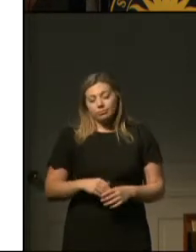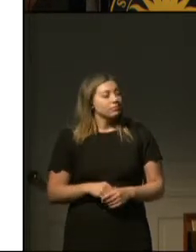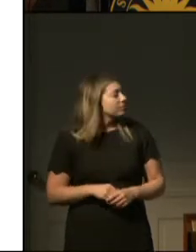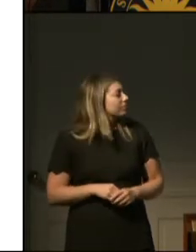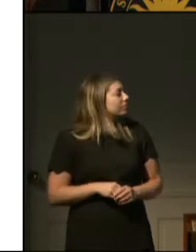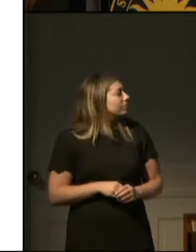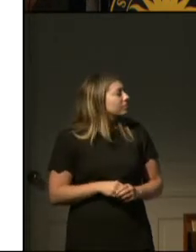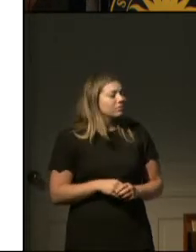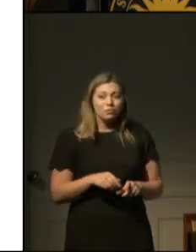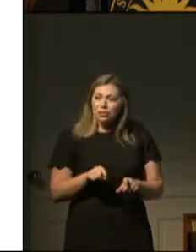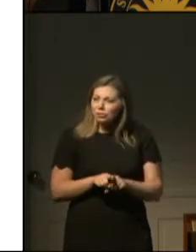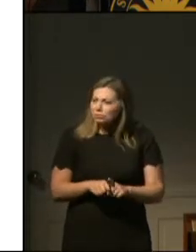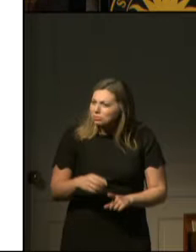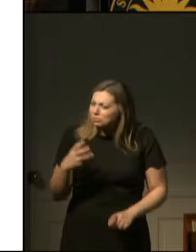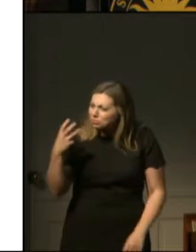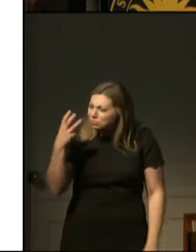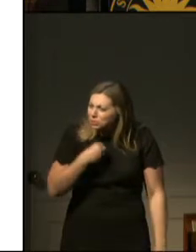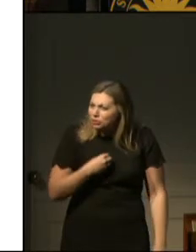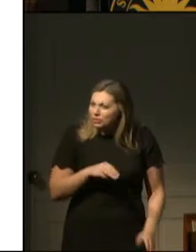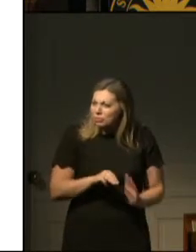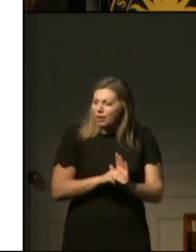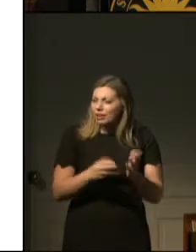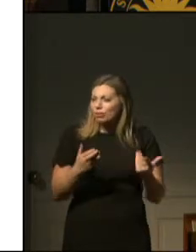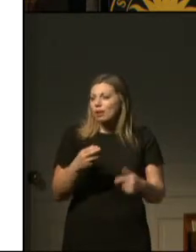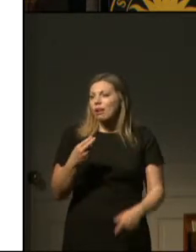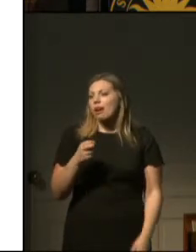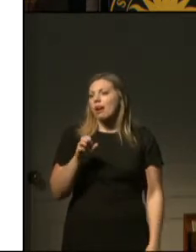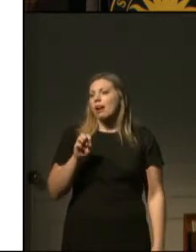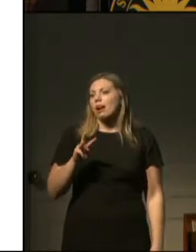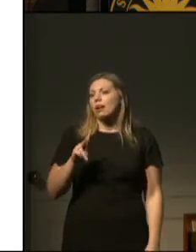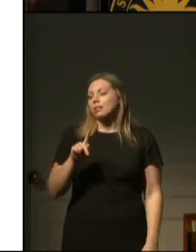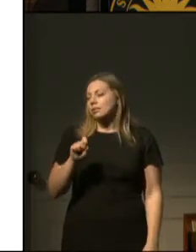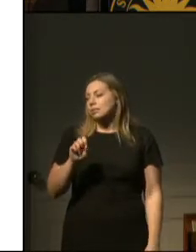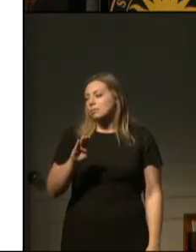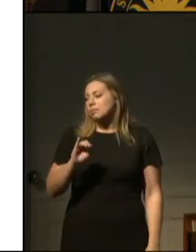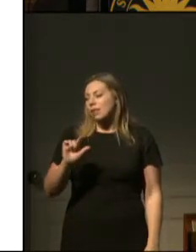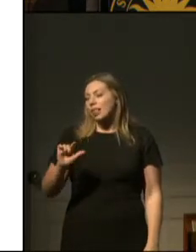And this really beautiful model of a hawksbill sea turtle,